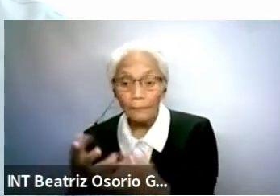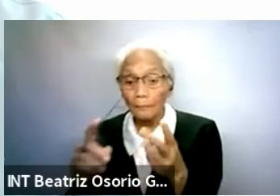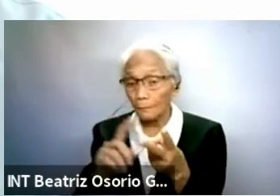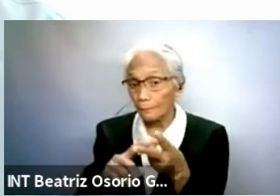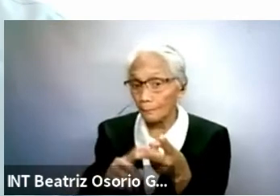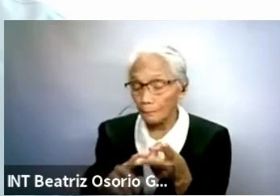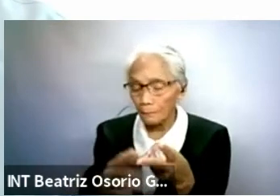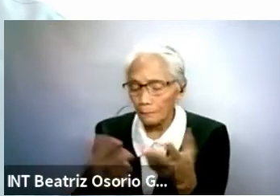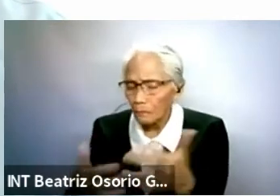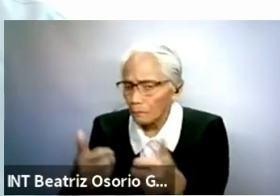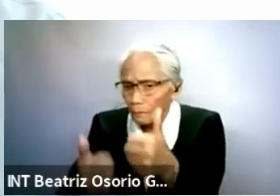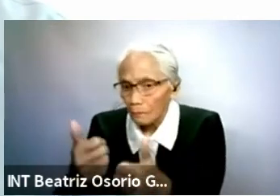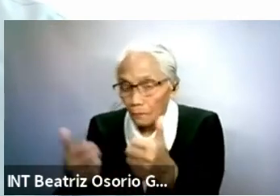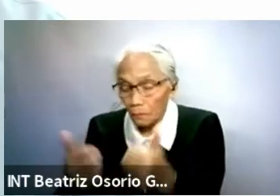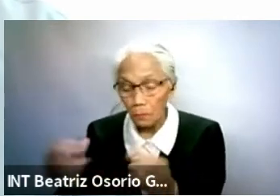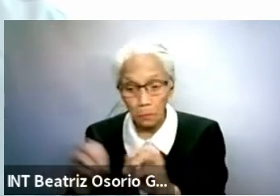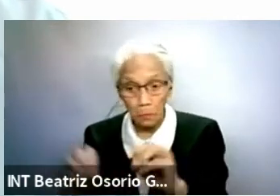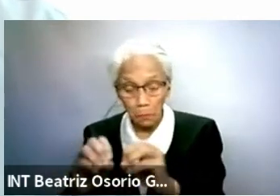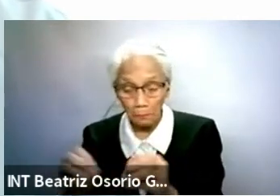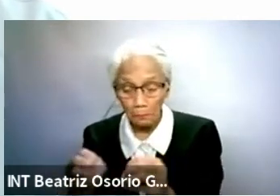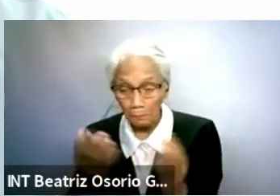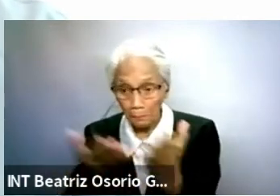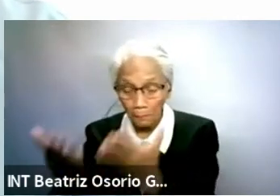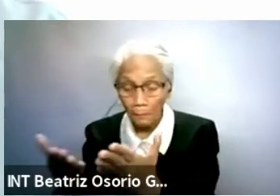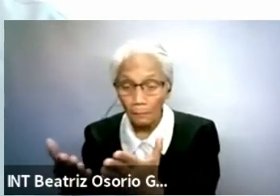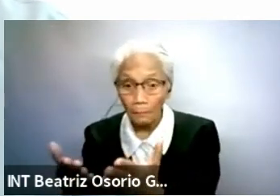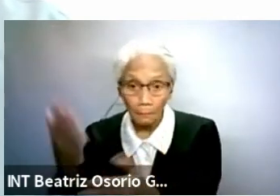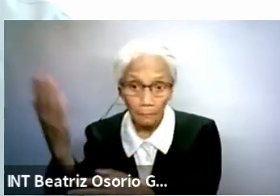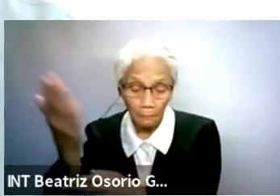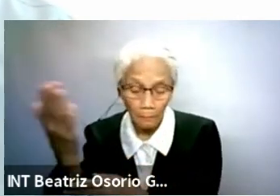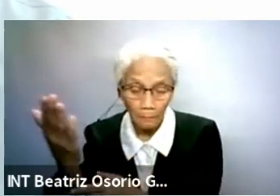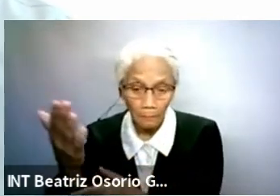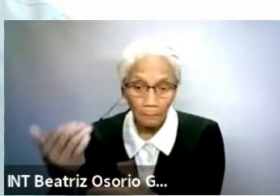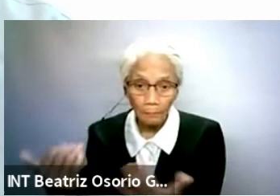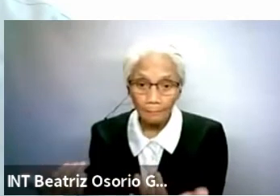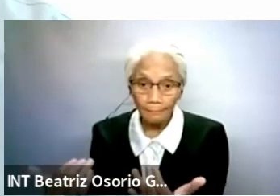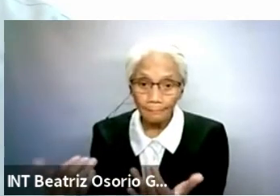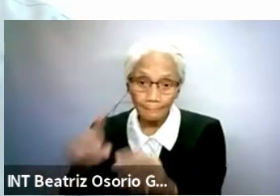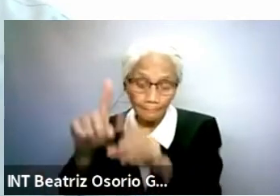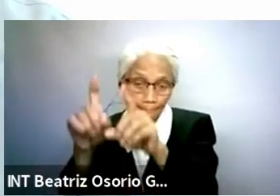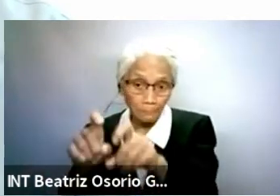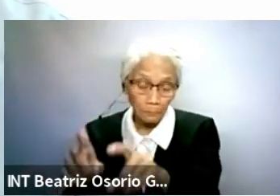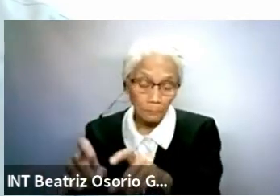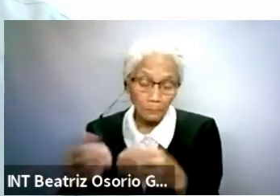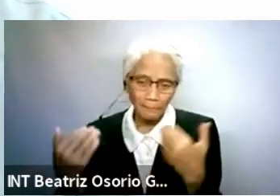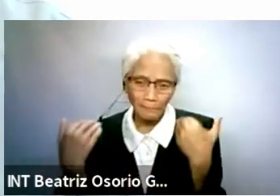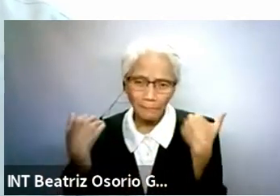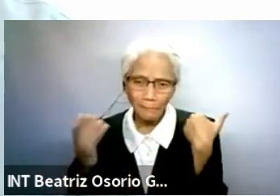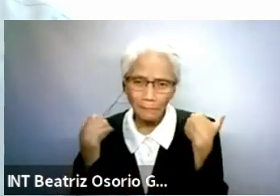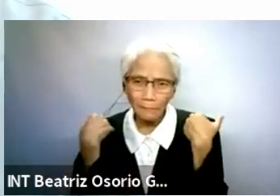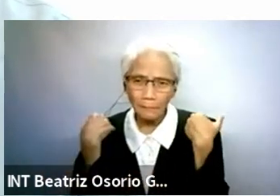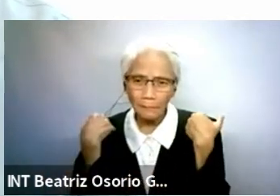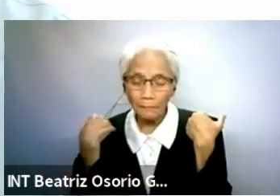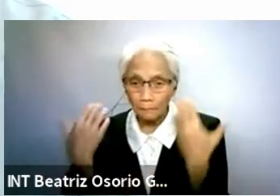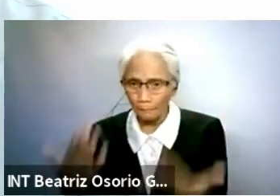brought up in the presentations, yes, we consulted, well, it was mentioned that there